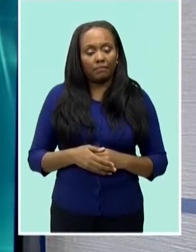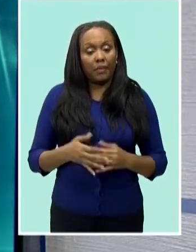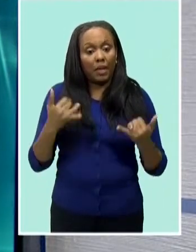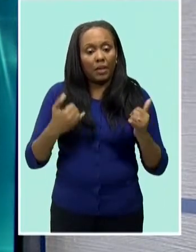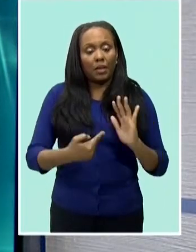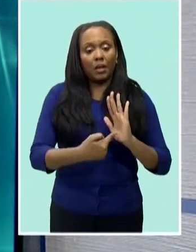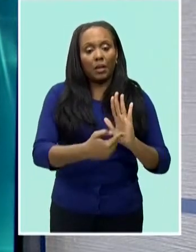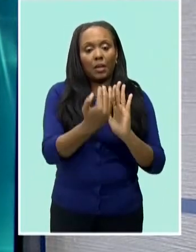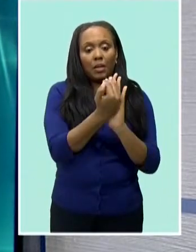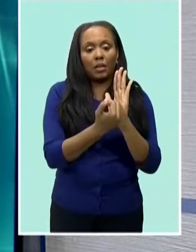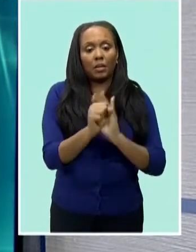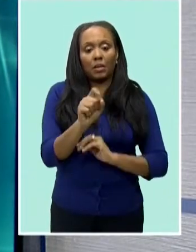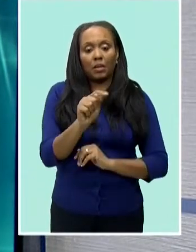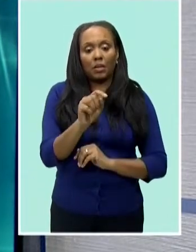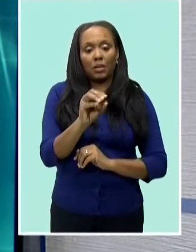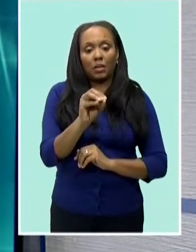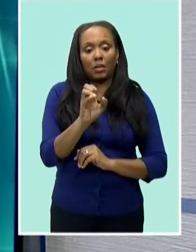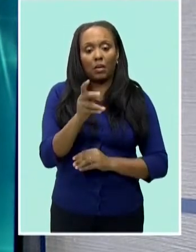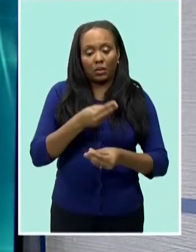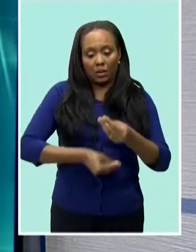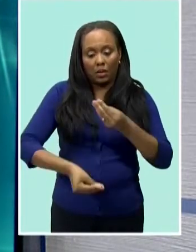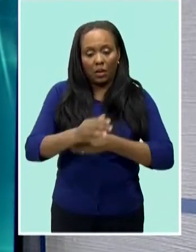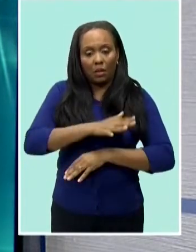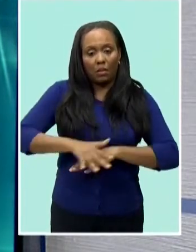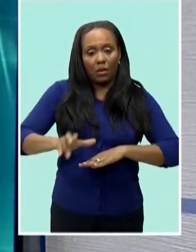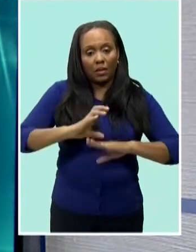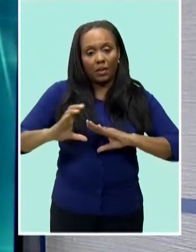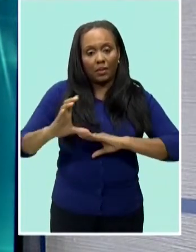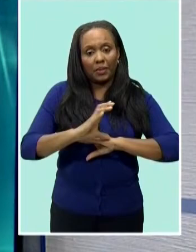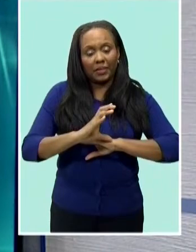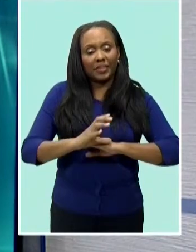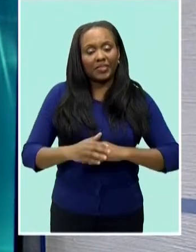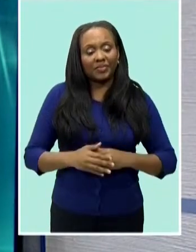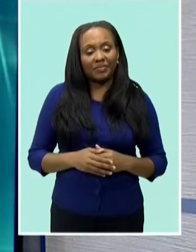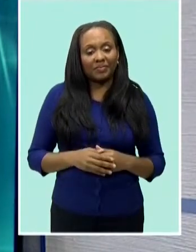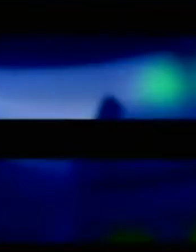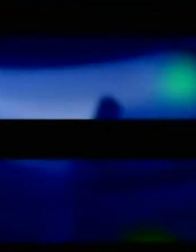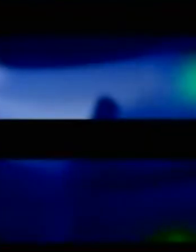take a look at how stocks traded on selected exchanges across our region.